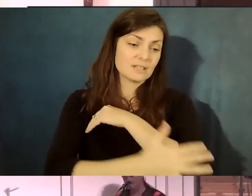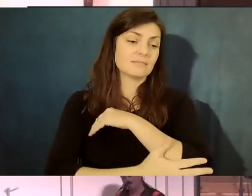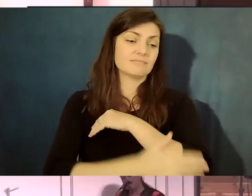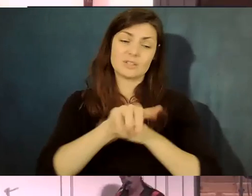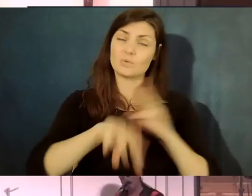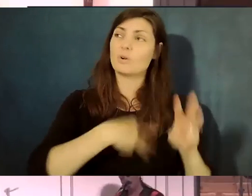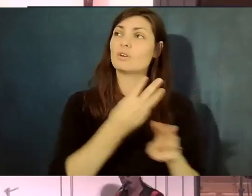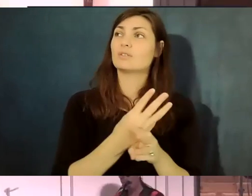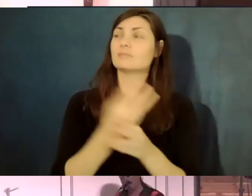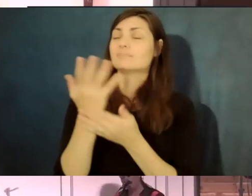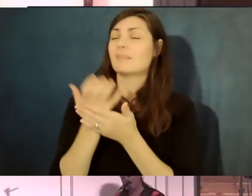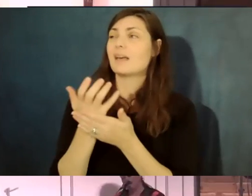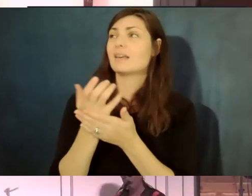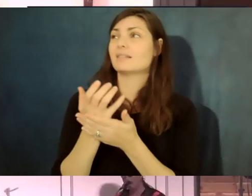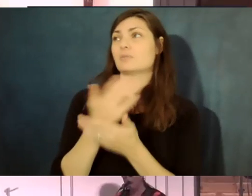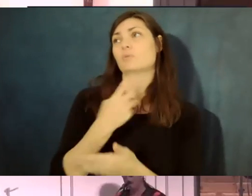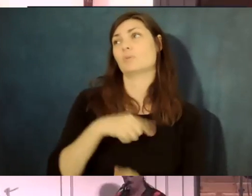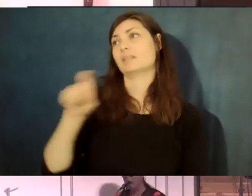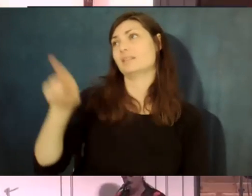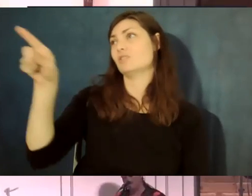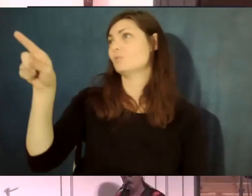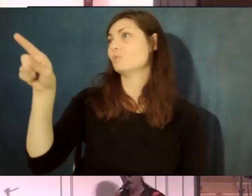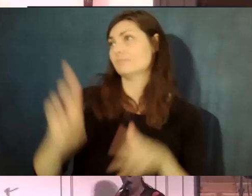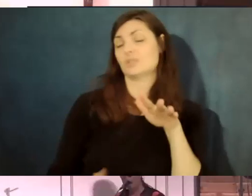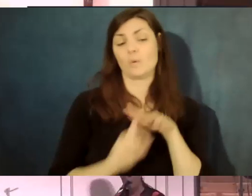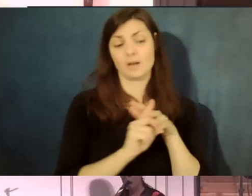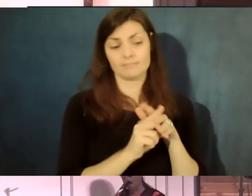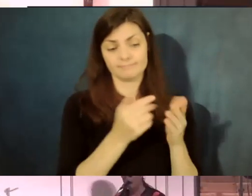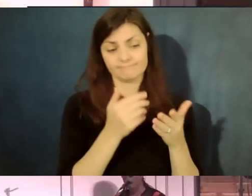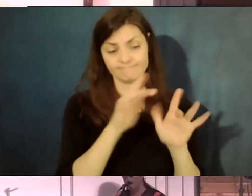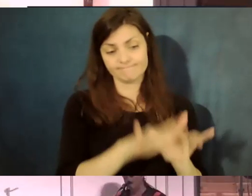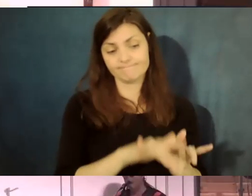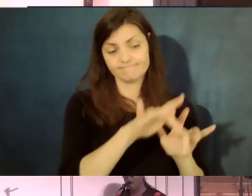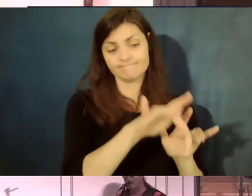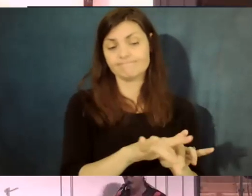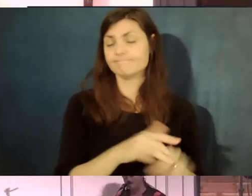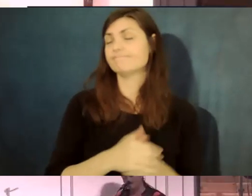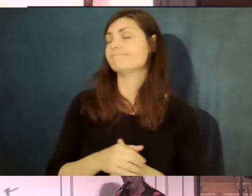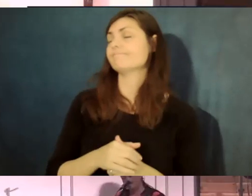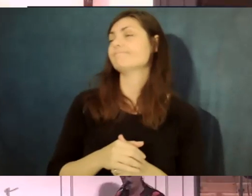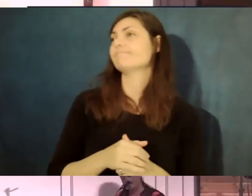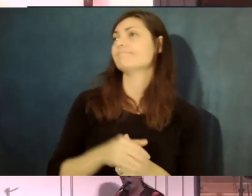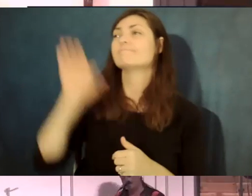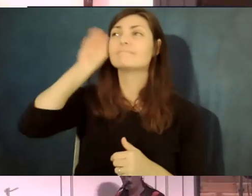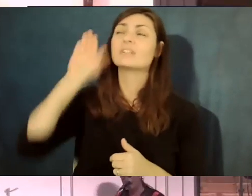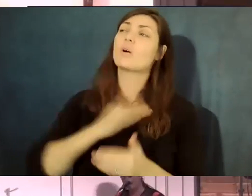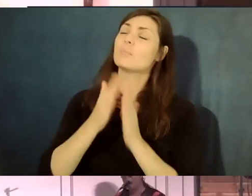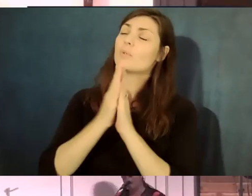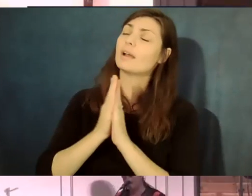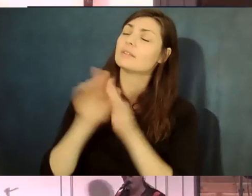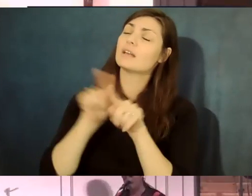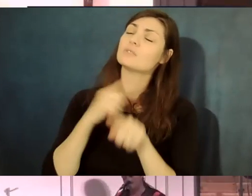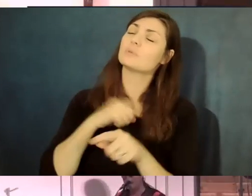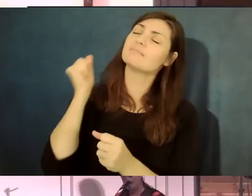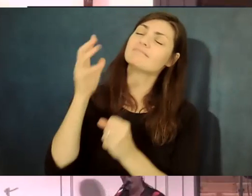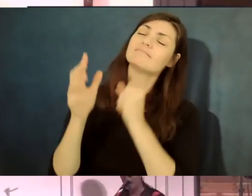this world. Lord, we need you to intervene, to show up. Lord, hear our prayers as we cry them out to you. Lord,